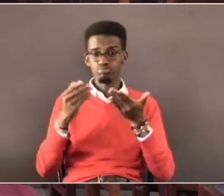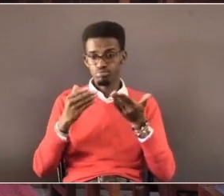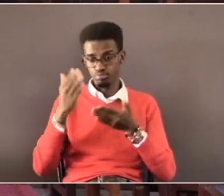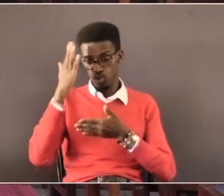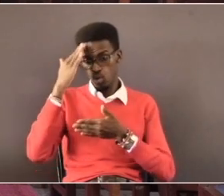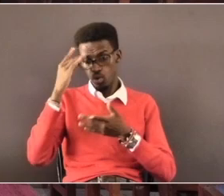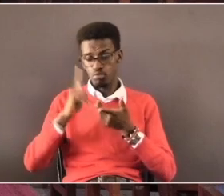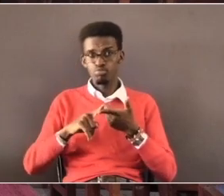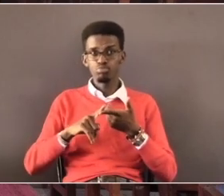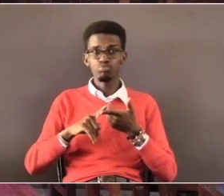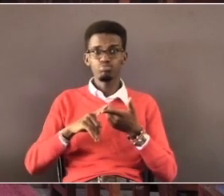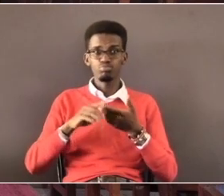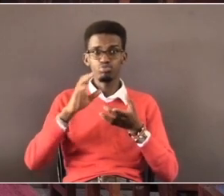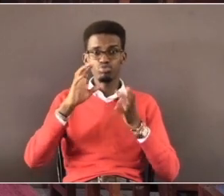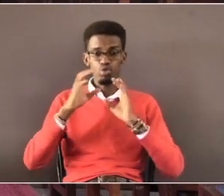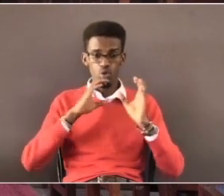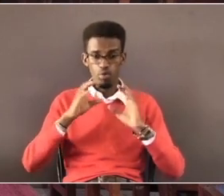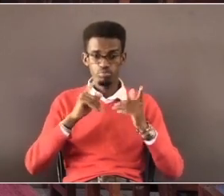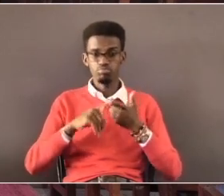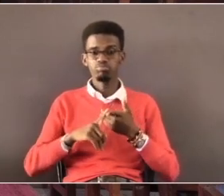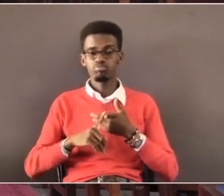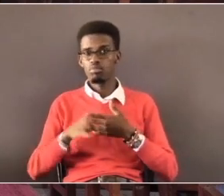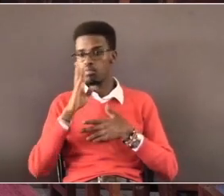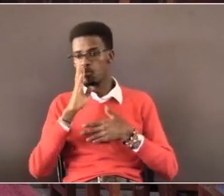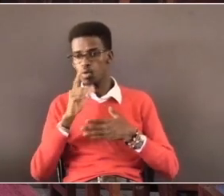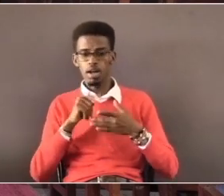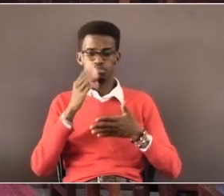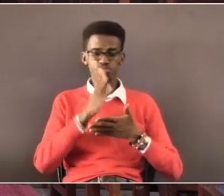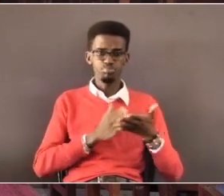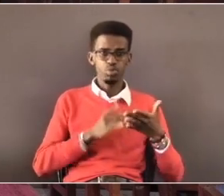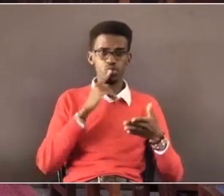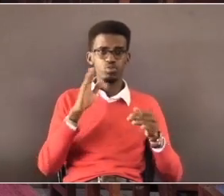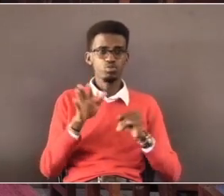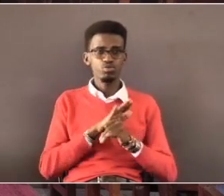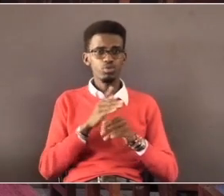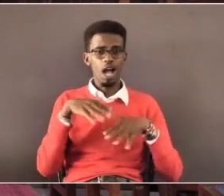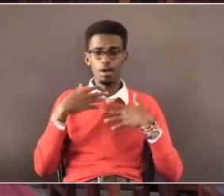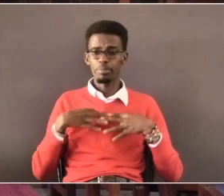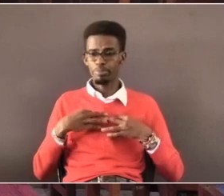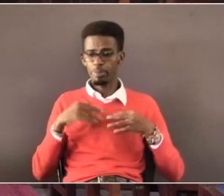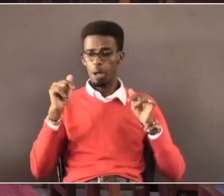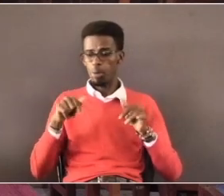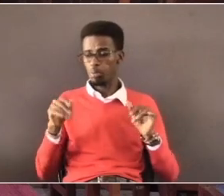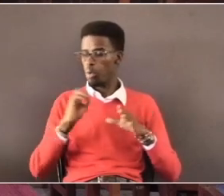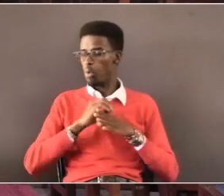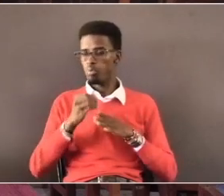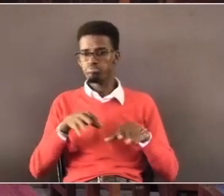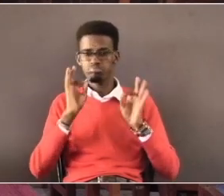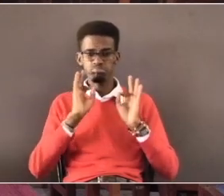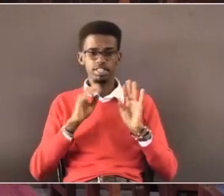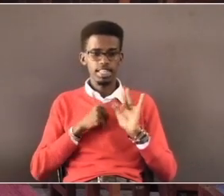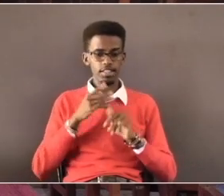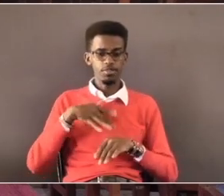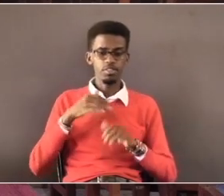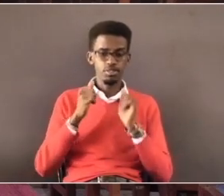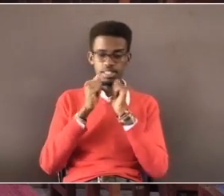it bonds? Is it shares? Is it, like, have conversations. It's not just about how you're dressed today and how nice you're feeling